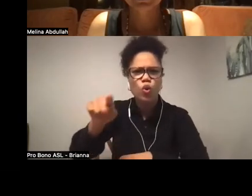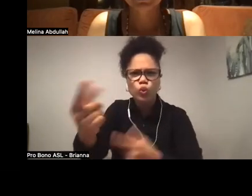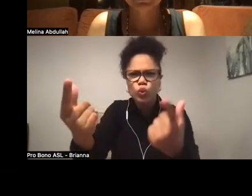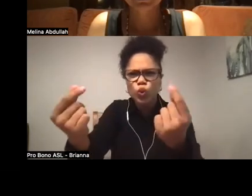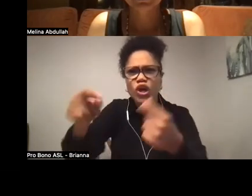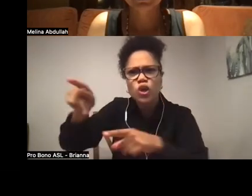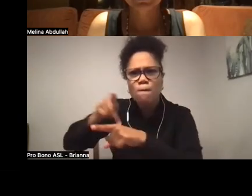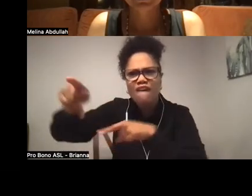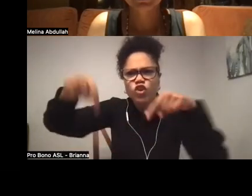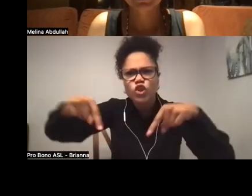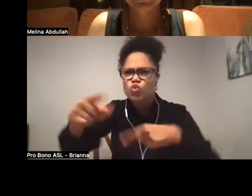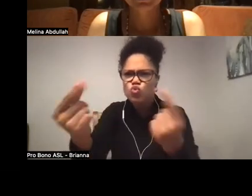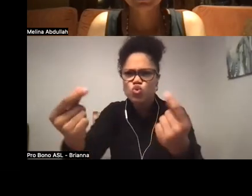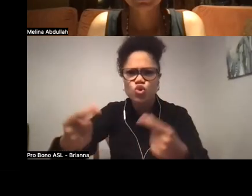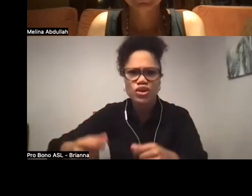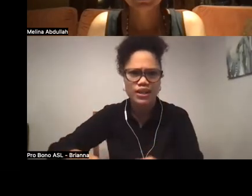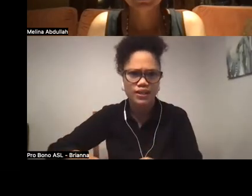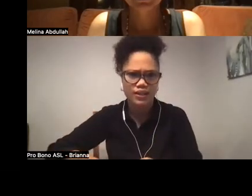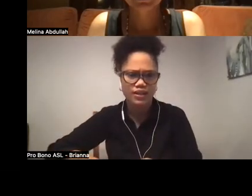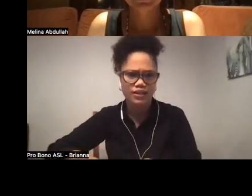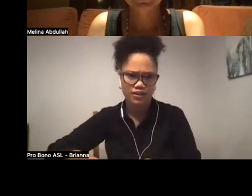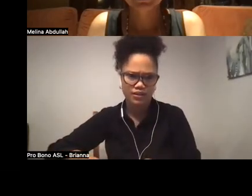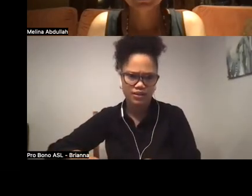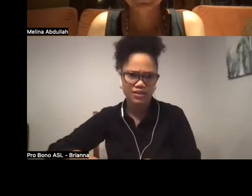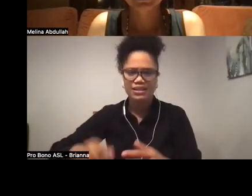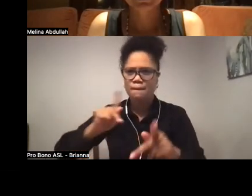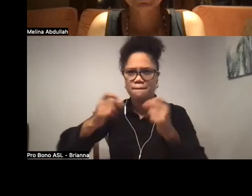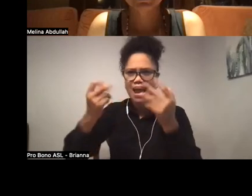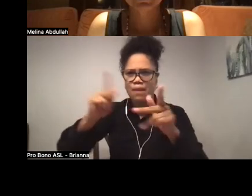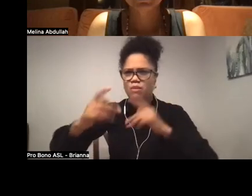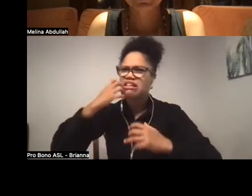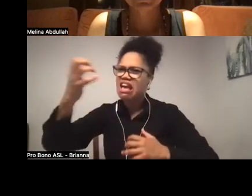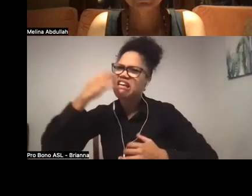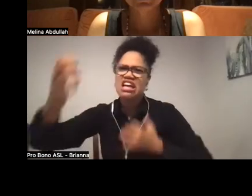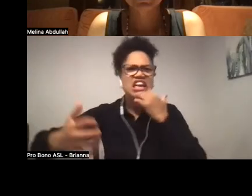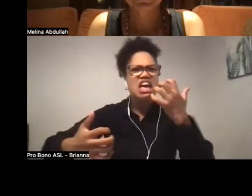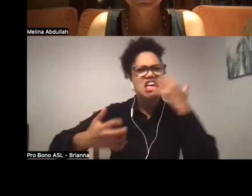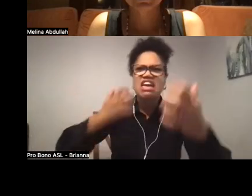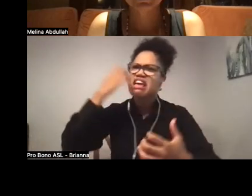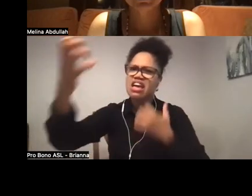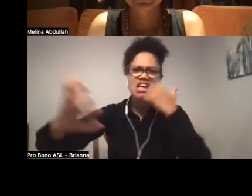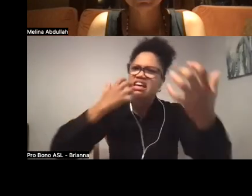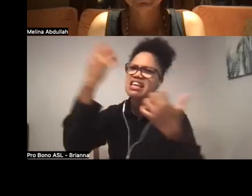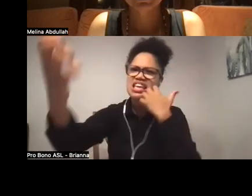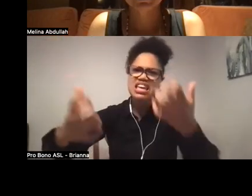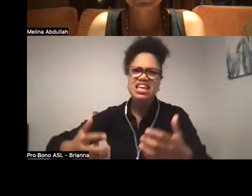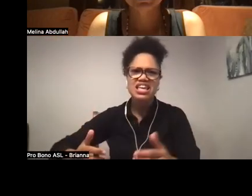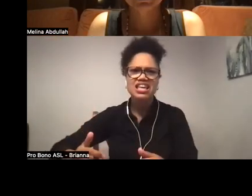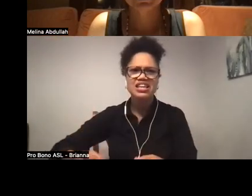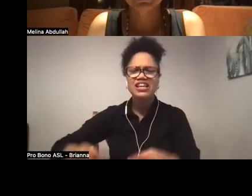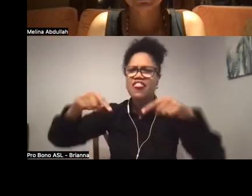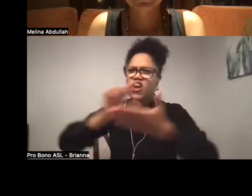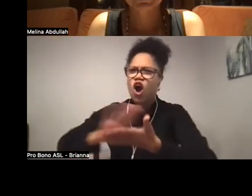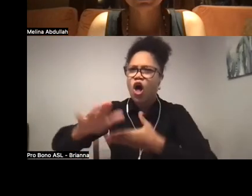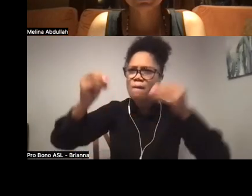doing? Let go of him. Let go, you fucking pig. She's a professor at this college.